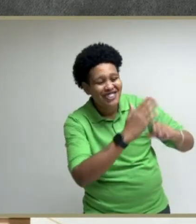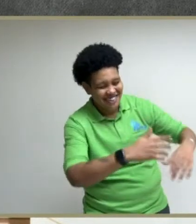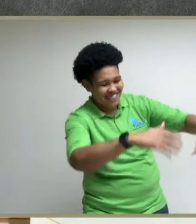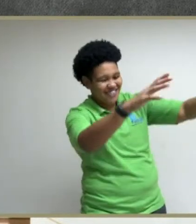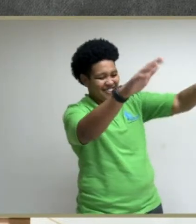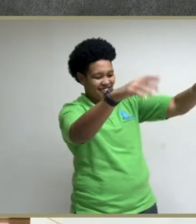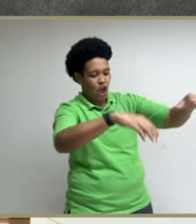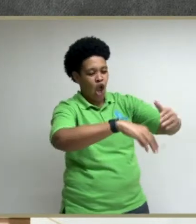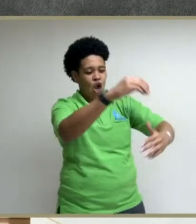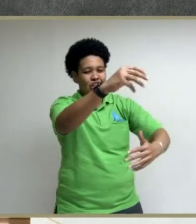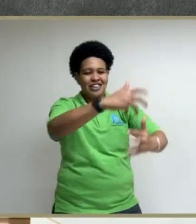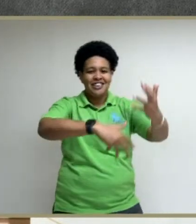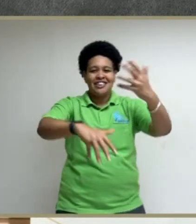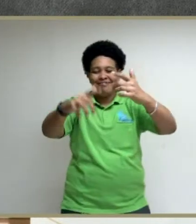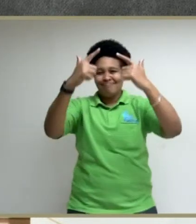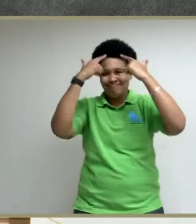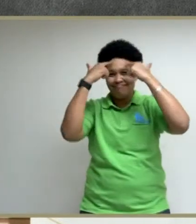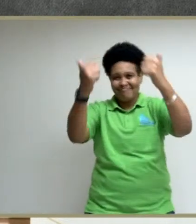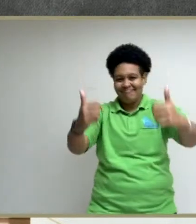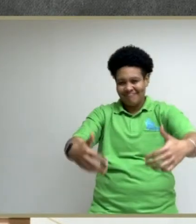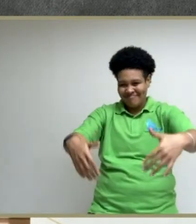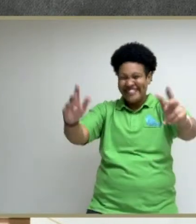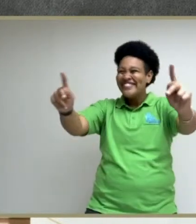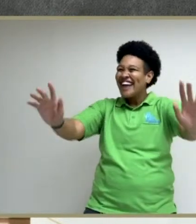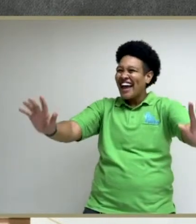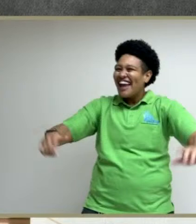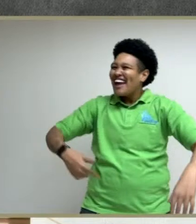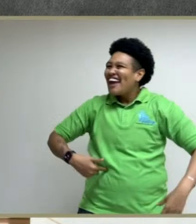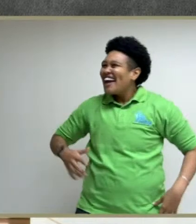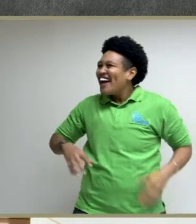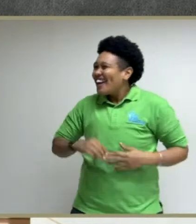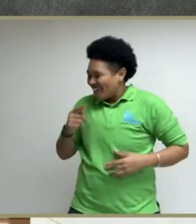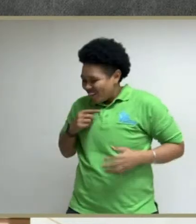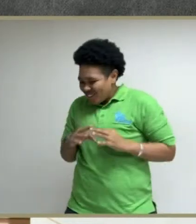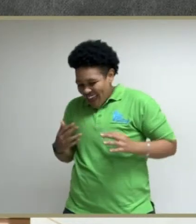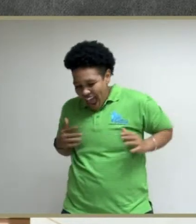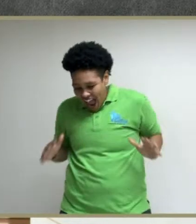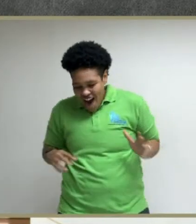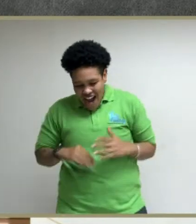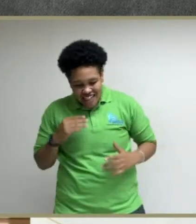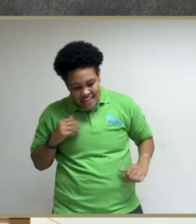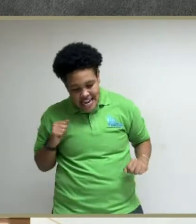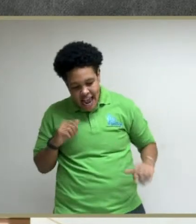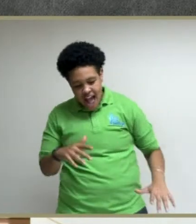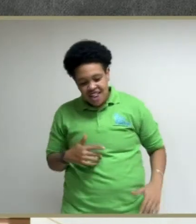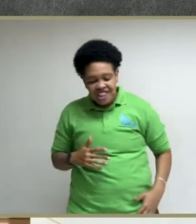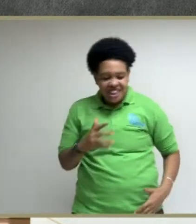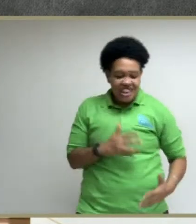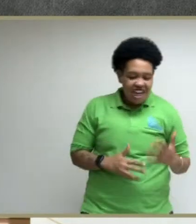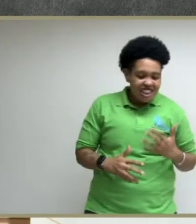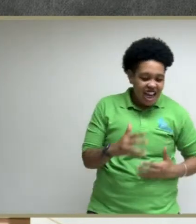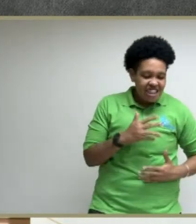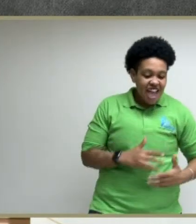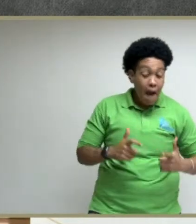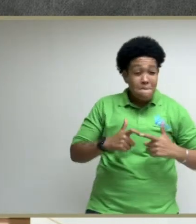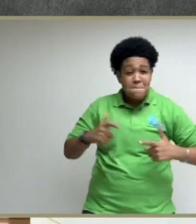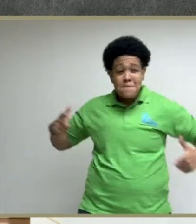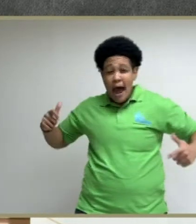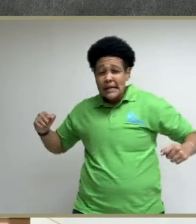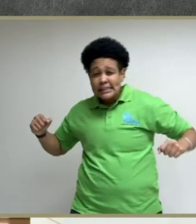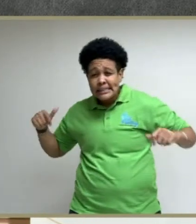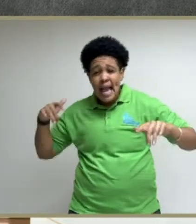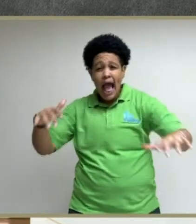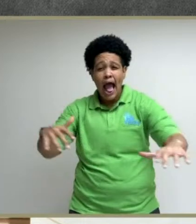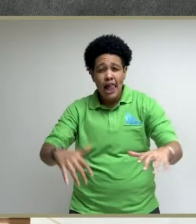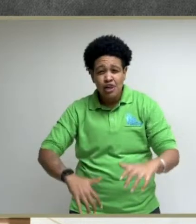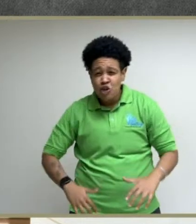restrictions, more movements. Persons started to feel that they had to have the freedom to have gatherings, and there were mass gatherings in many of